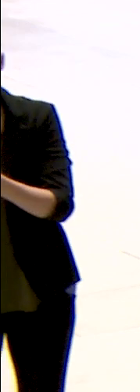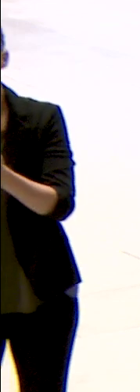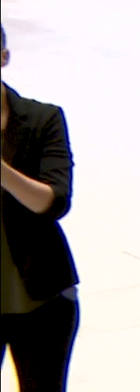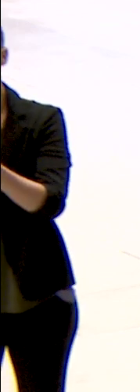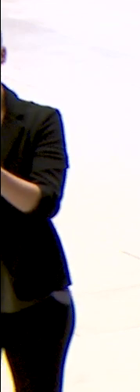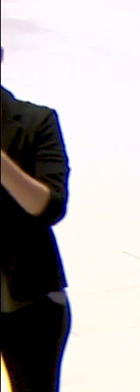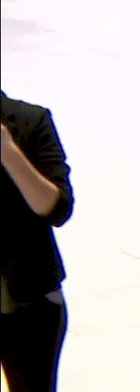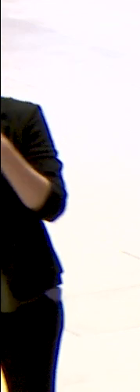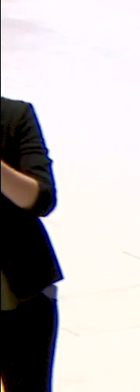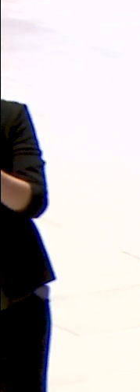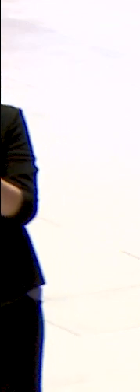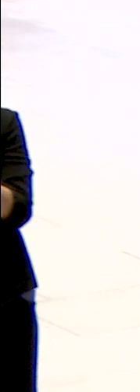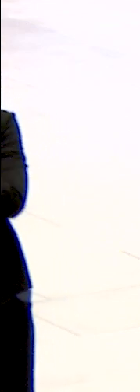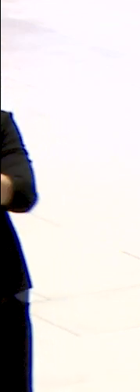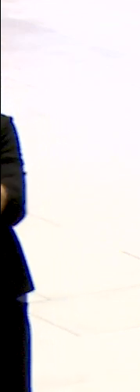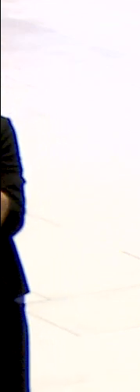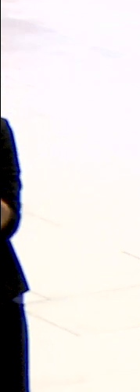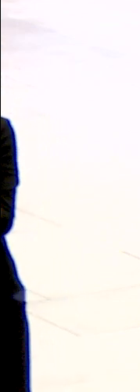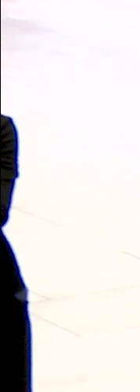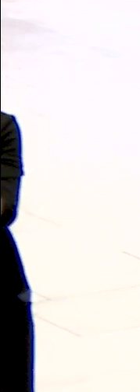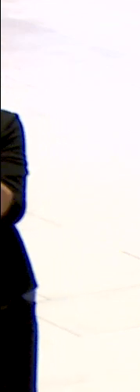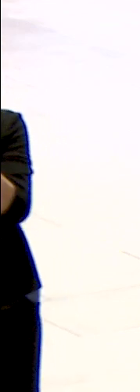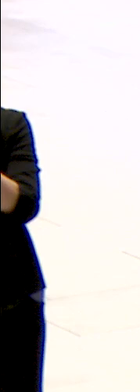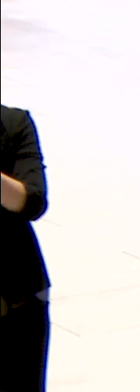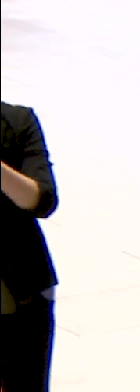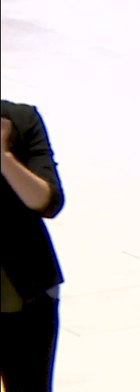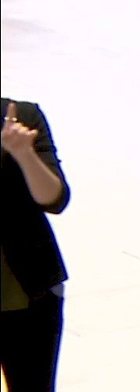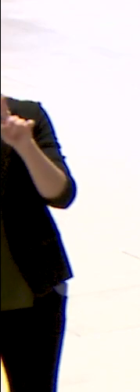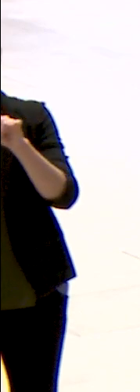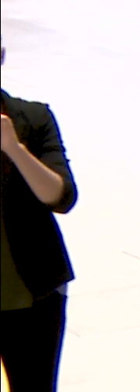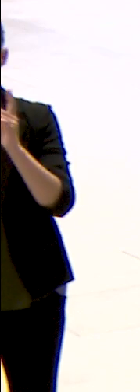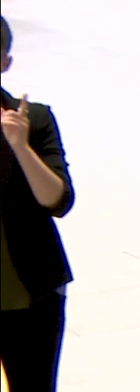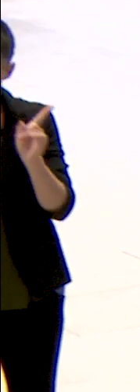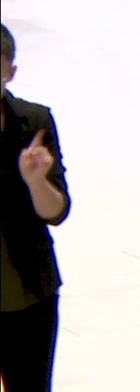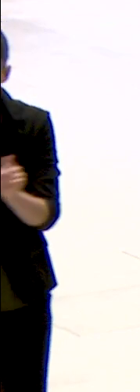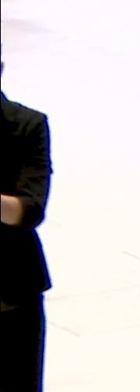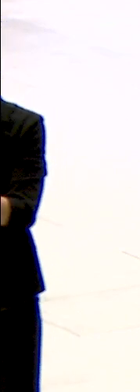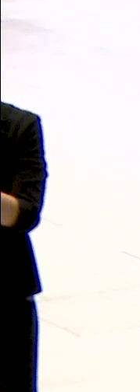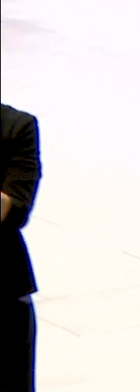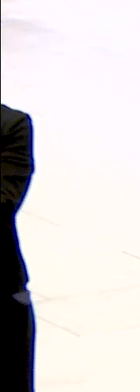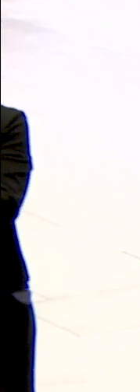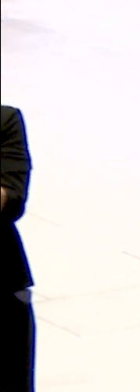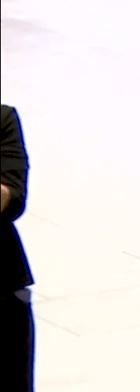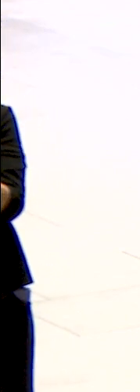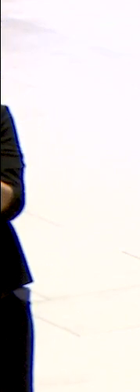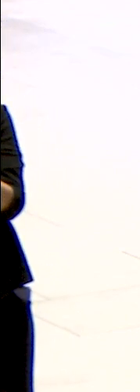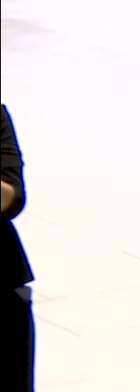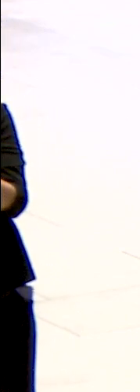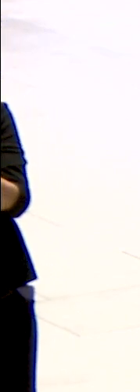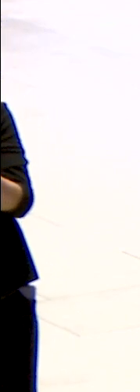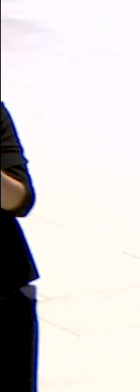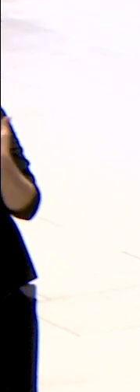of their brand strategy, which really means responding to a ton of RFPs. So I got sort of to sit on the other side of the table after